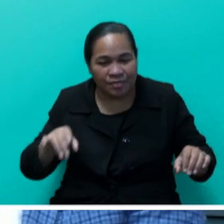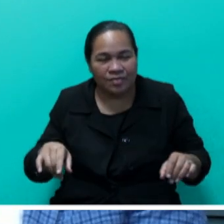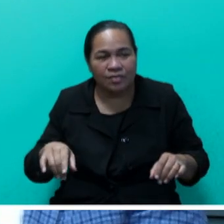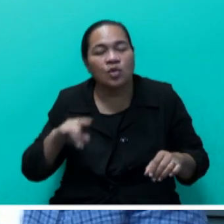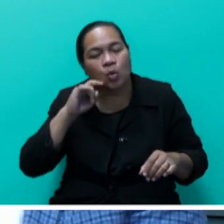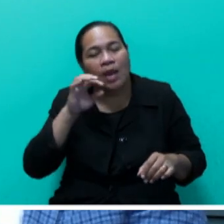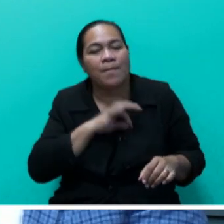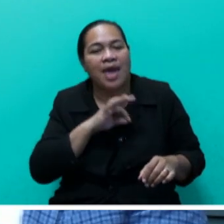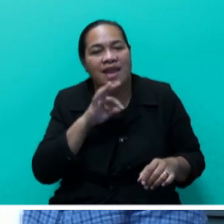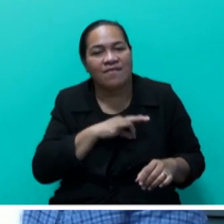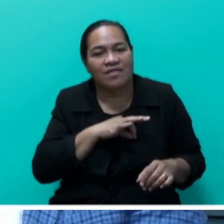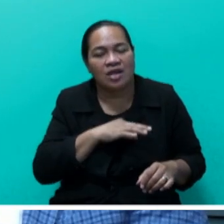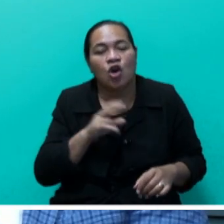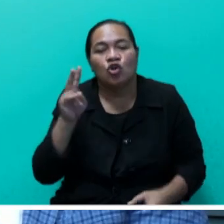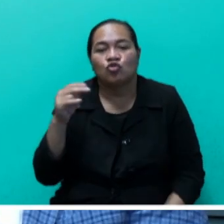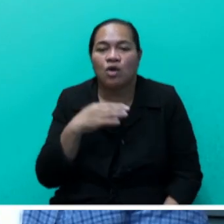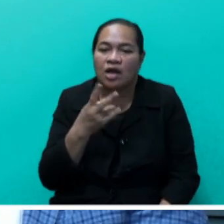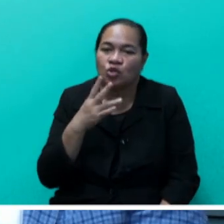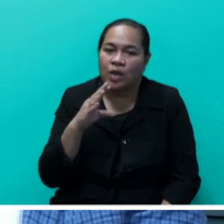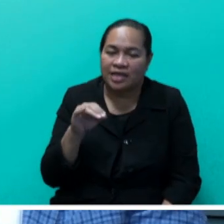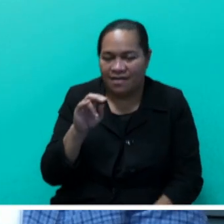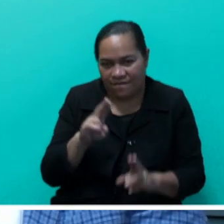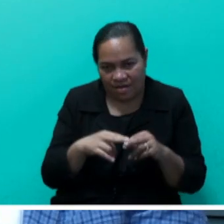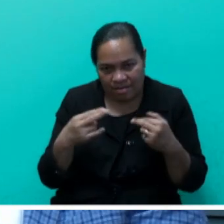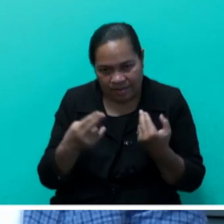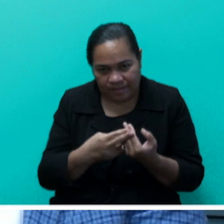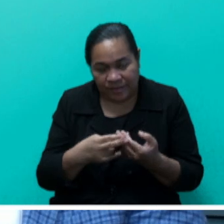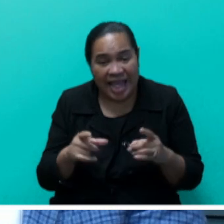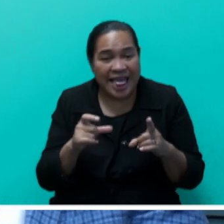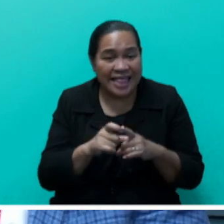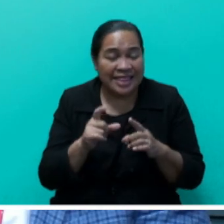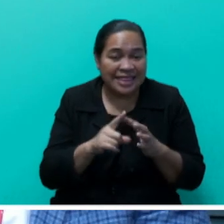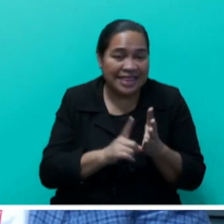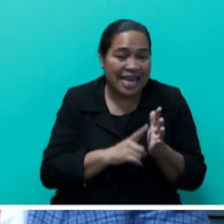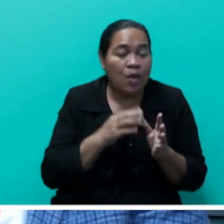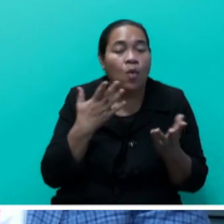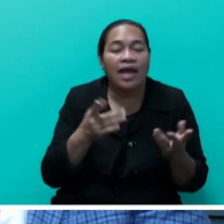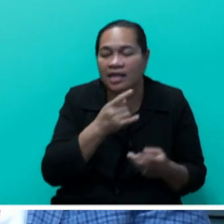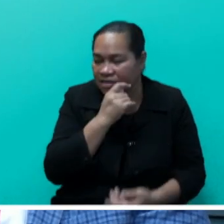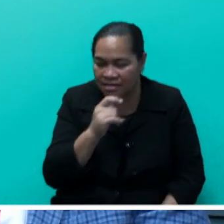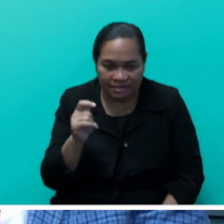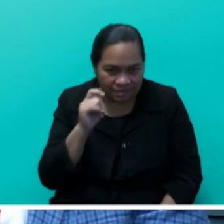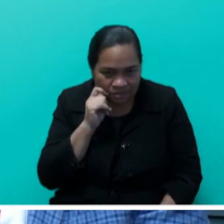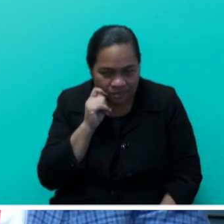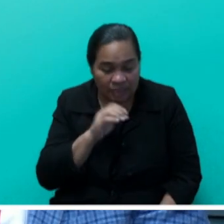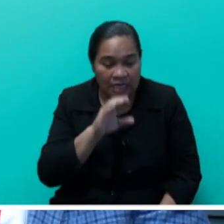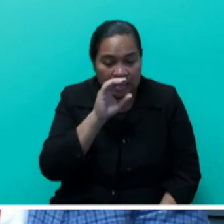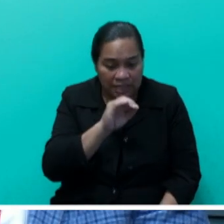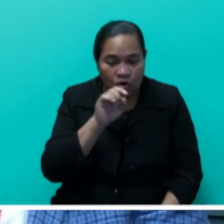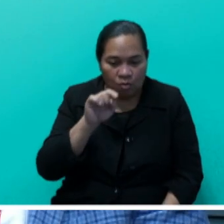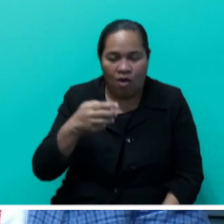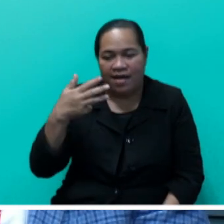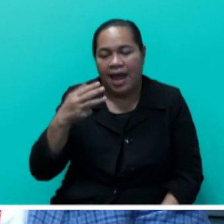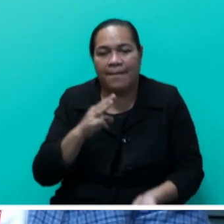benefit close to 220 households. Delaibuna Combined Scheme in Tavuni, $0.9 million.